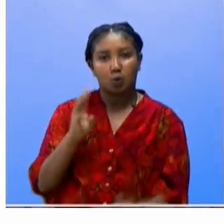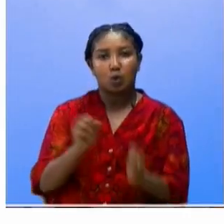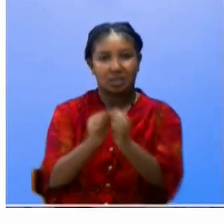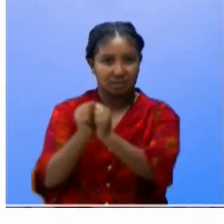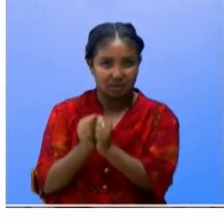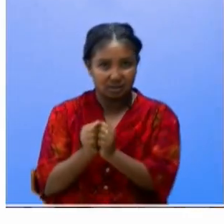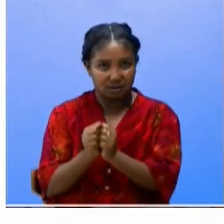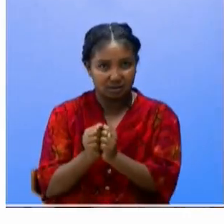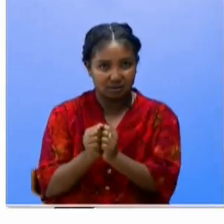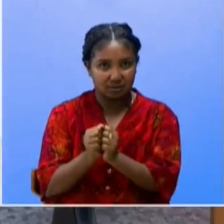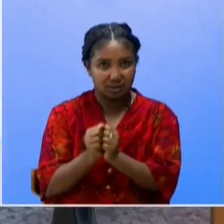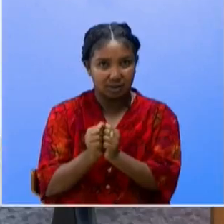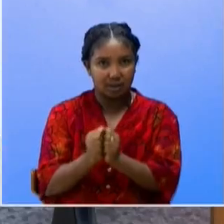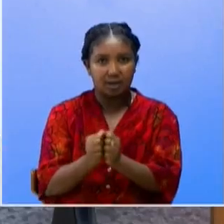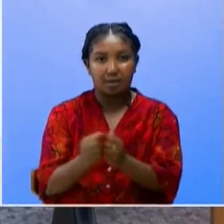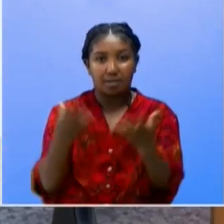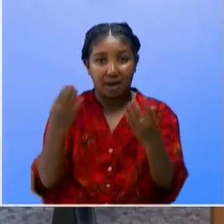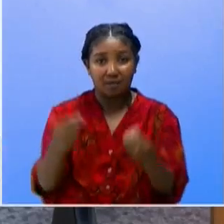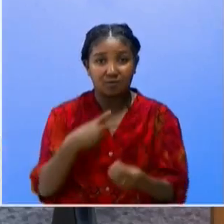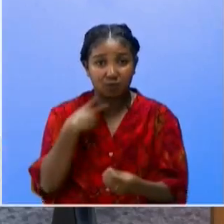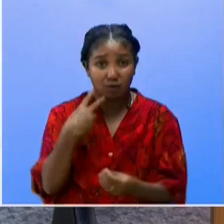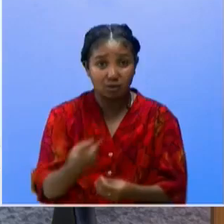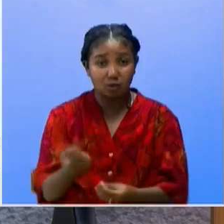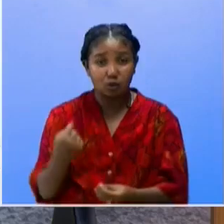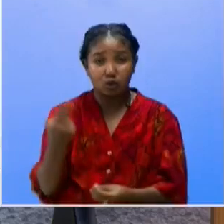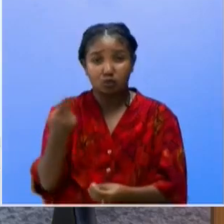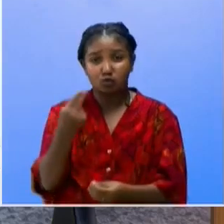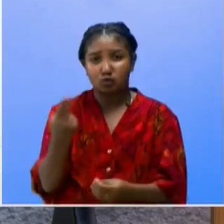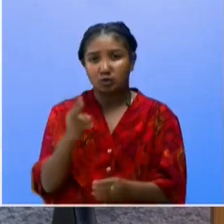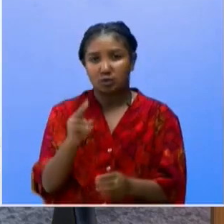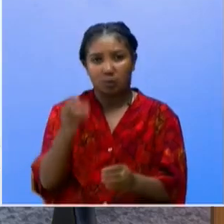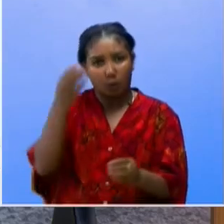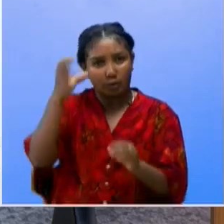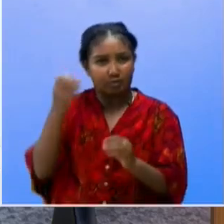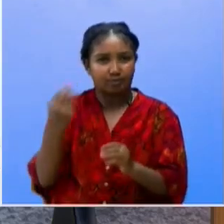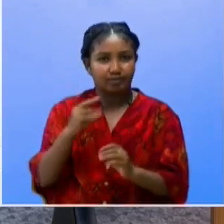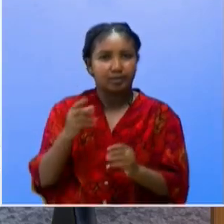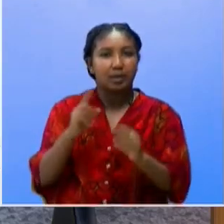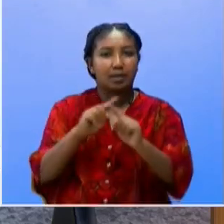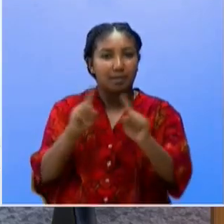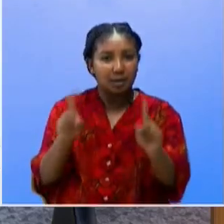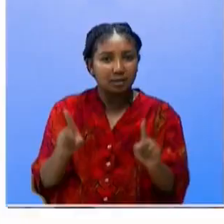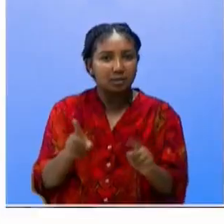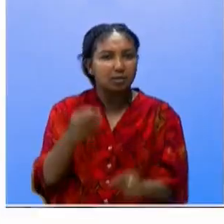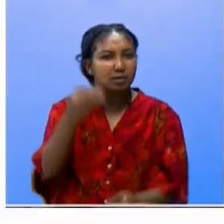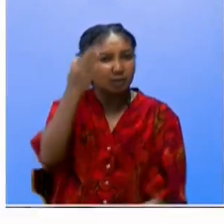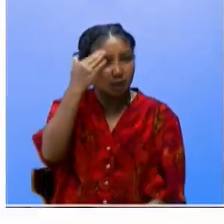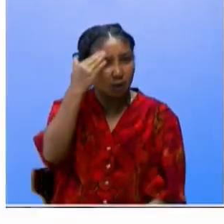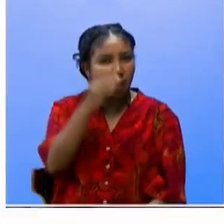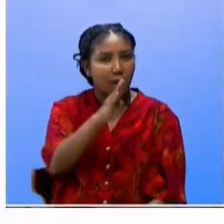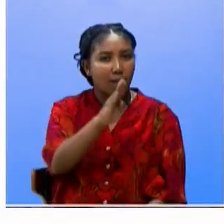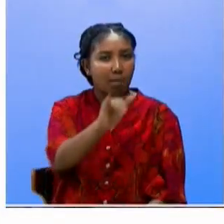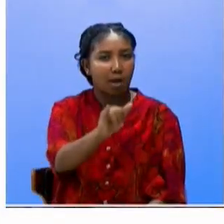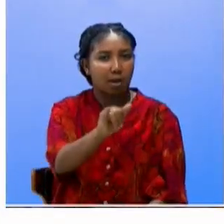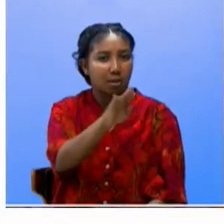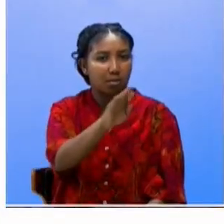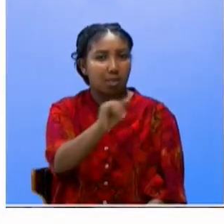Look, in passive voice, we use this concept, by. Do you know here, by is